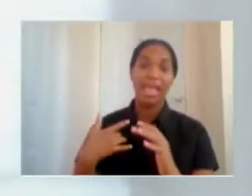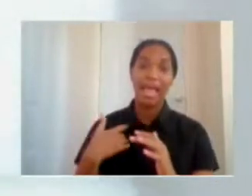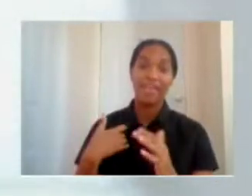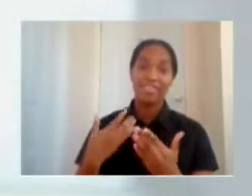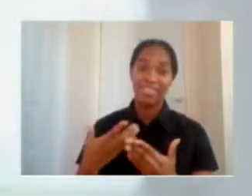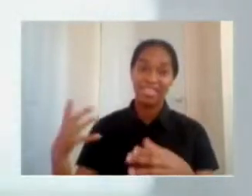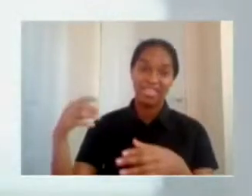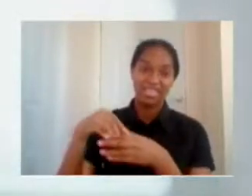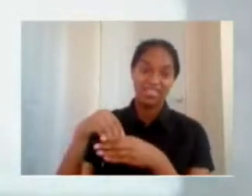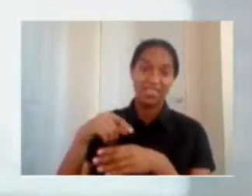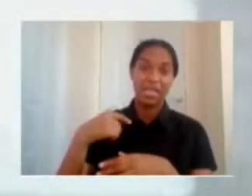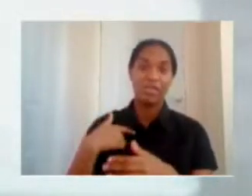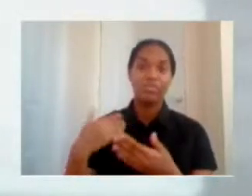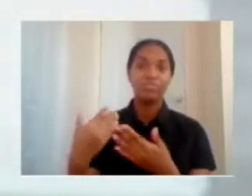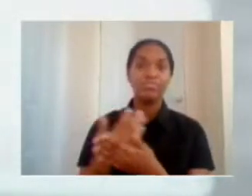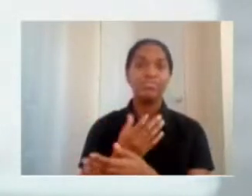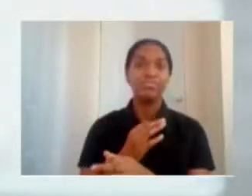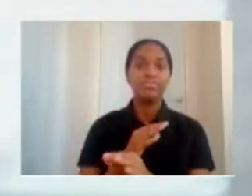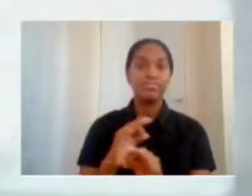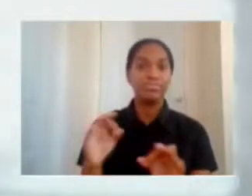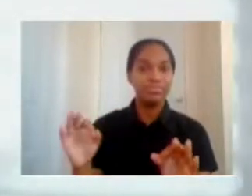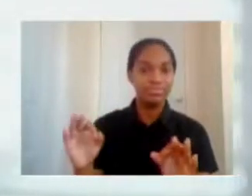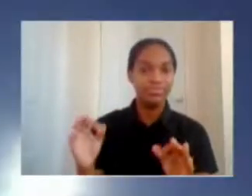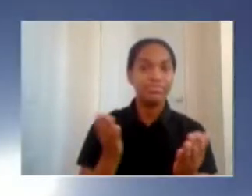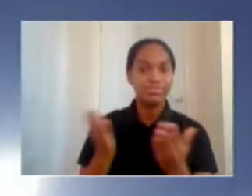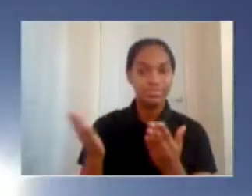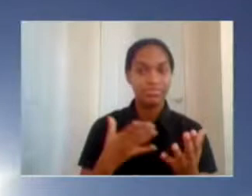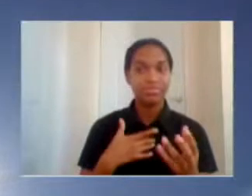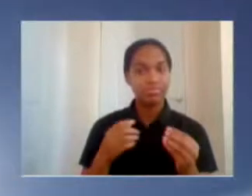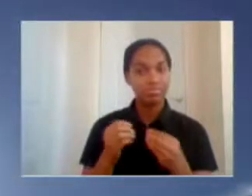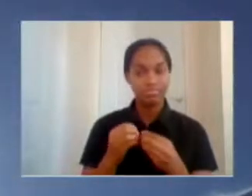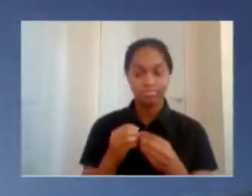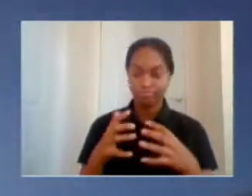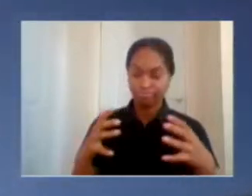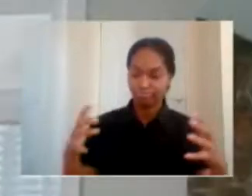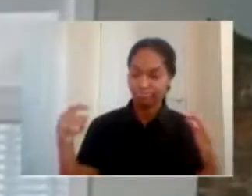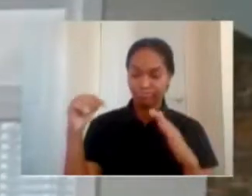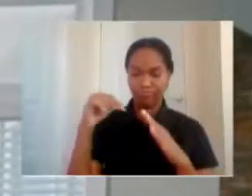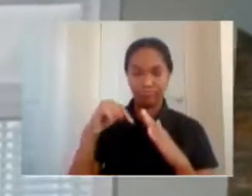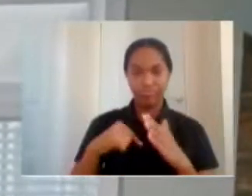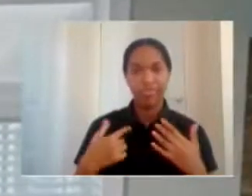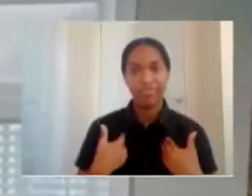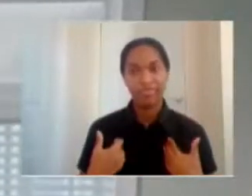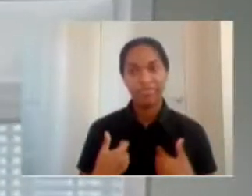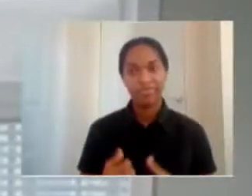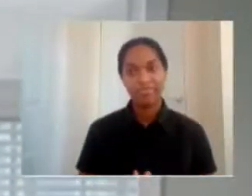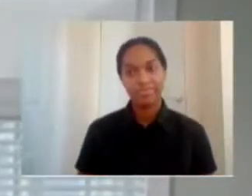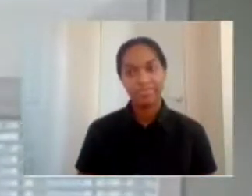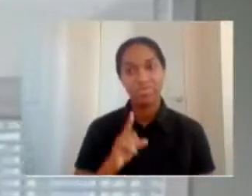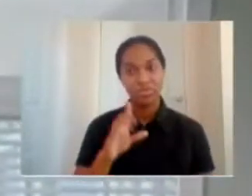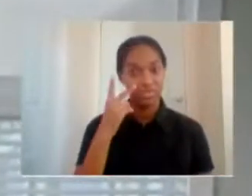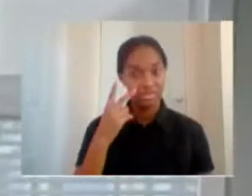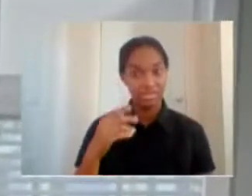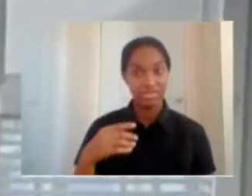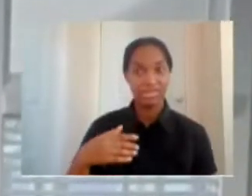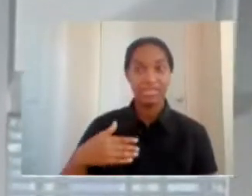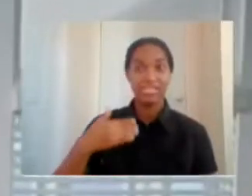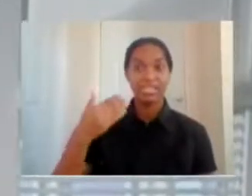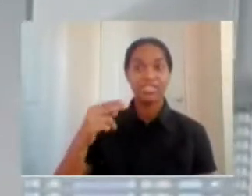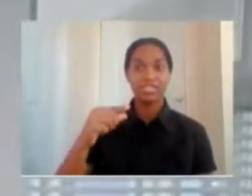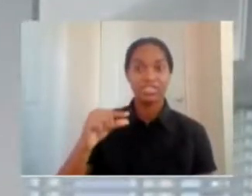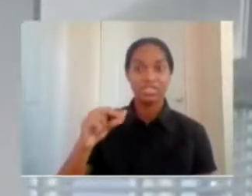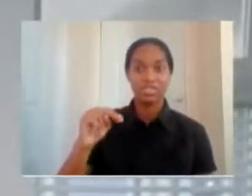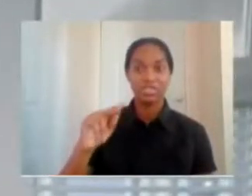new free over-the-air service and a whole lot more. As you can see, next-gen TV's stunning